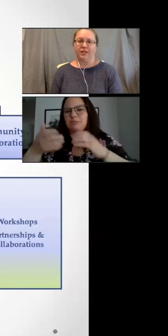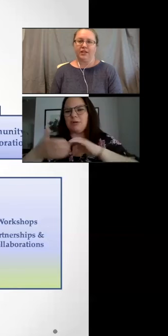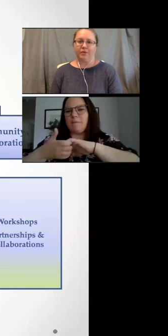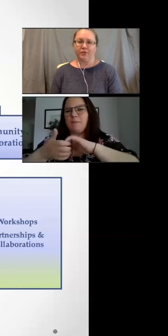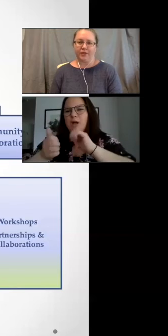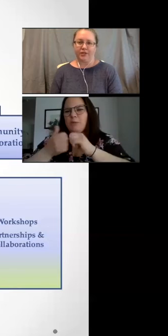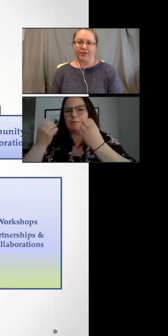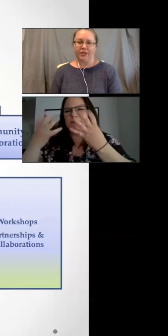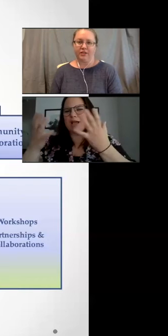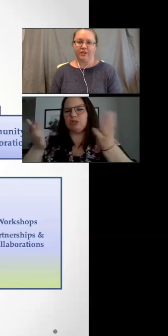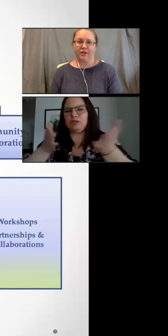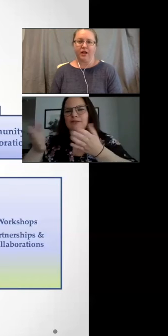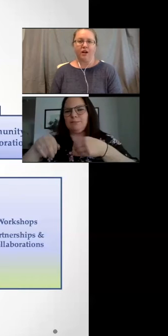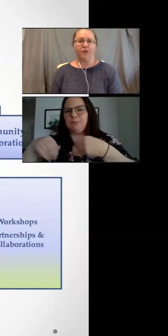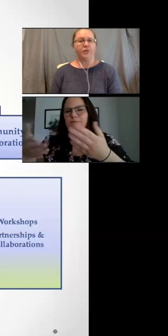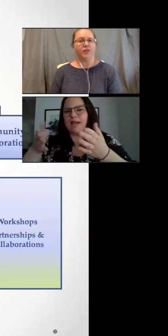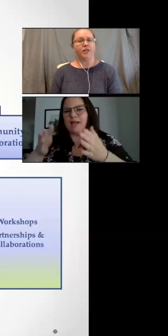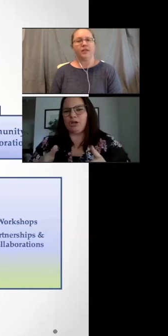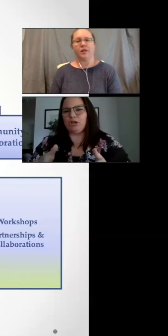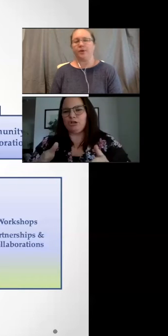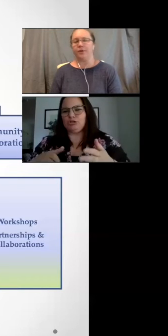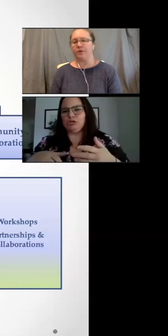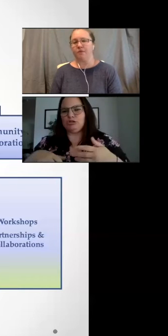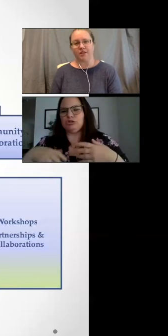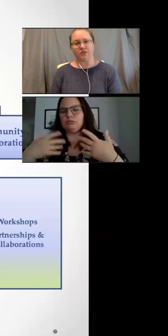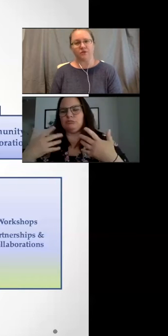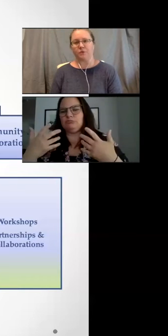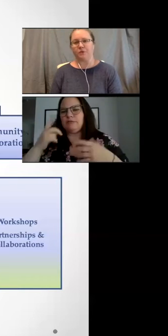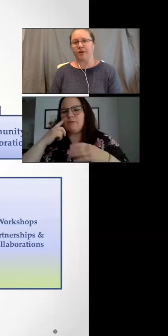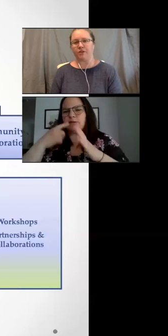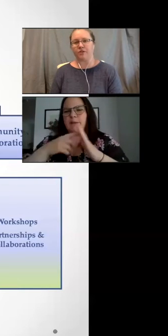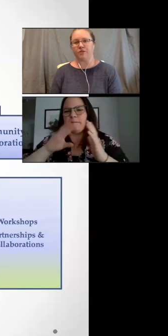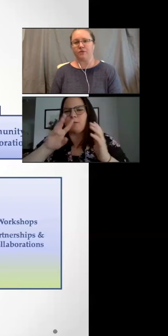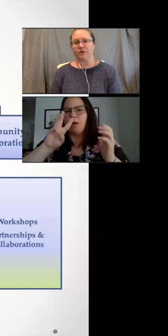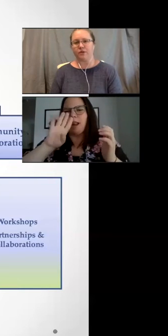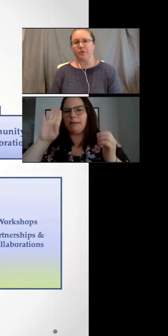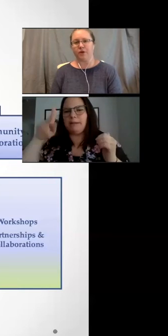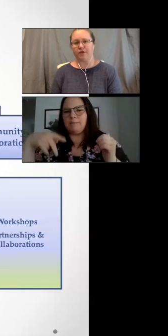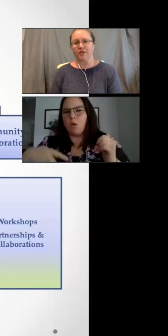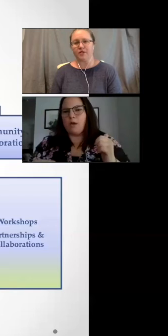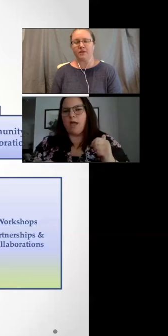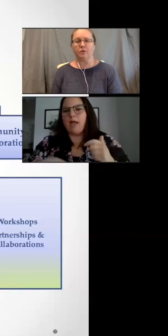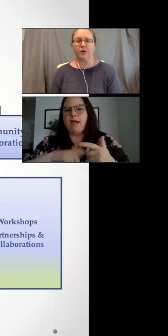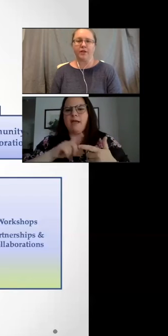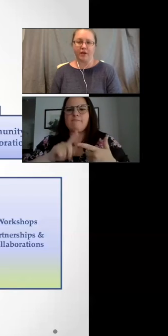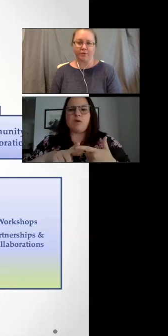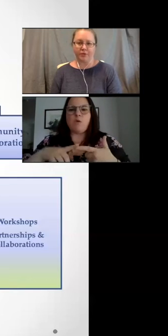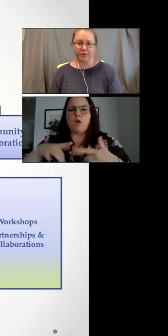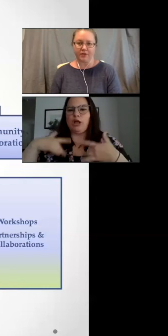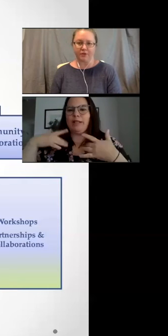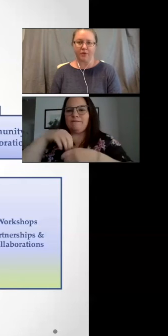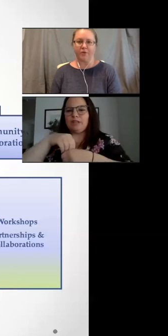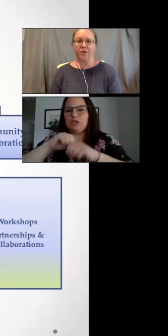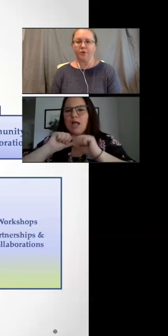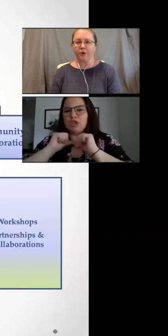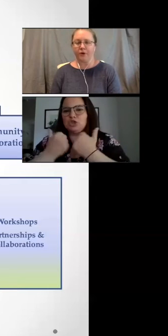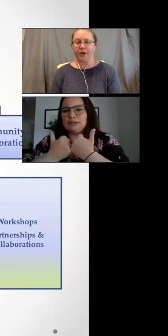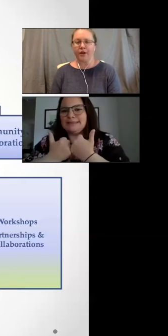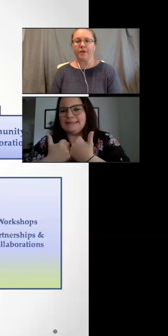community collaboration. We collaborate with many service providers throughout the province. One example is the